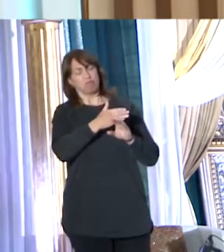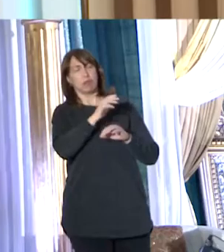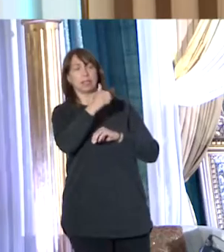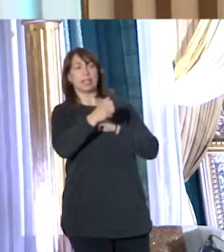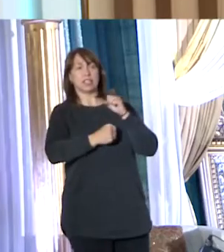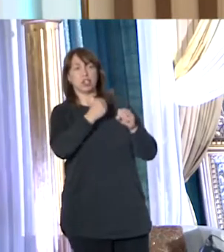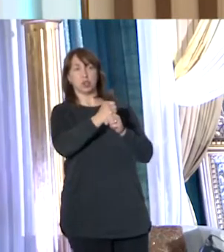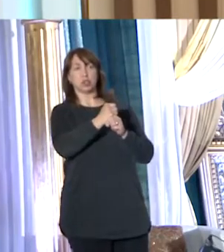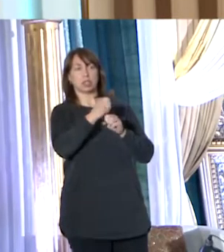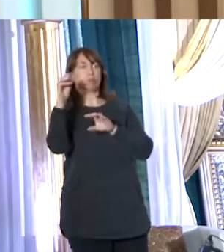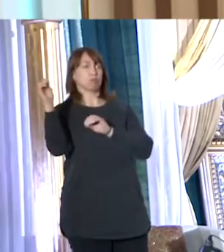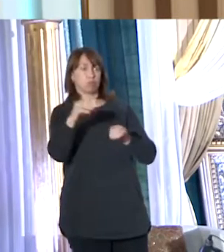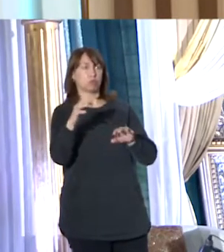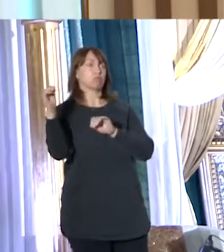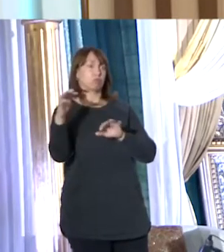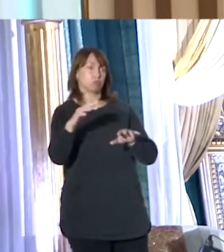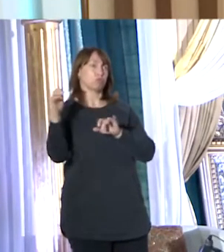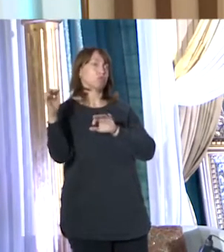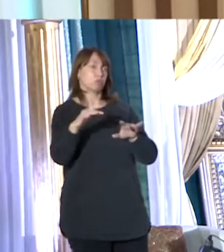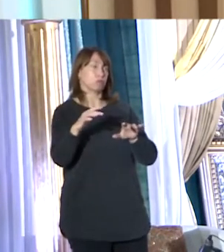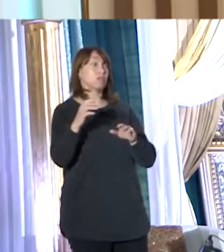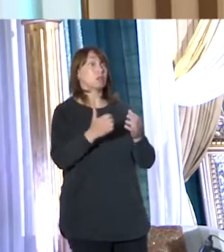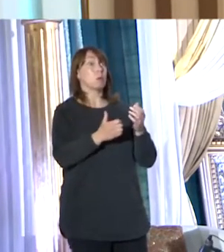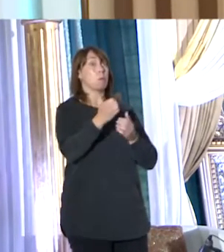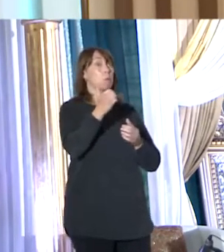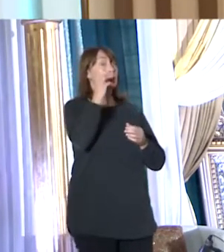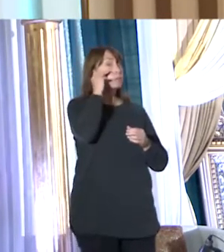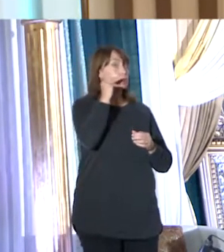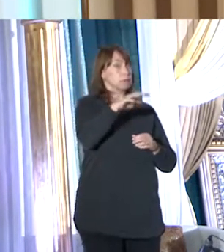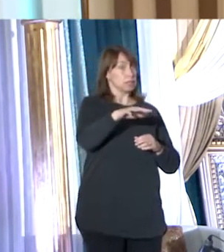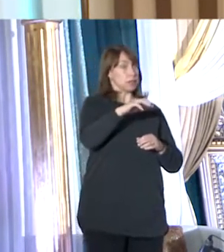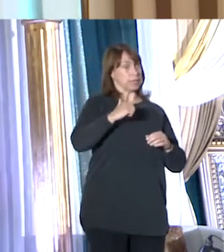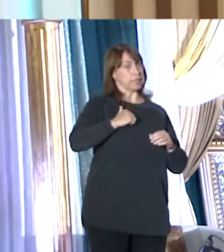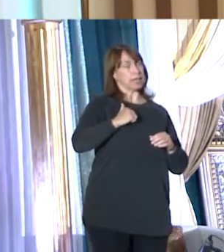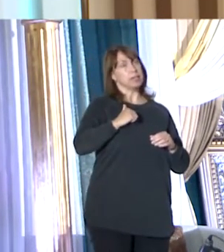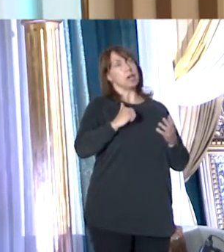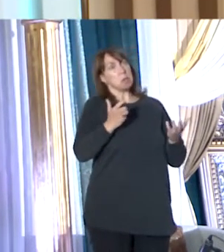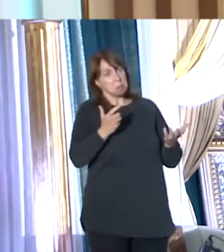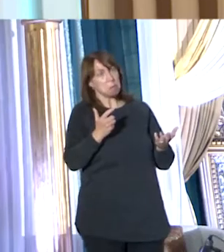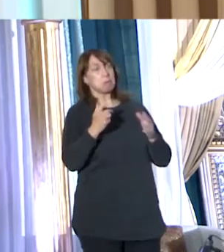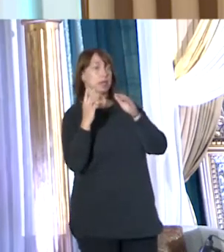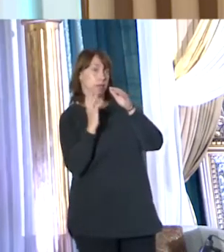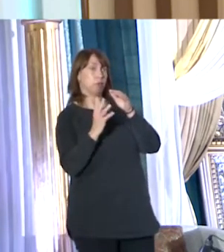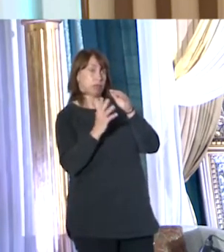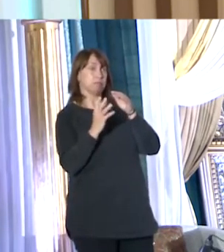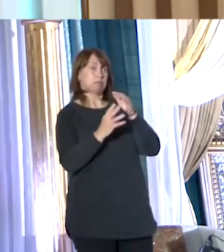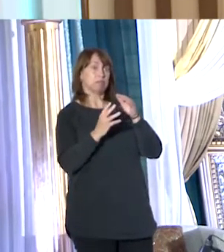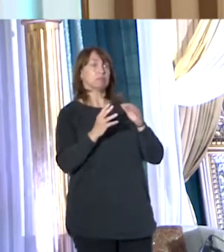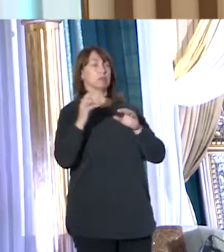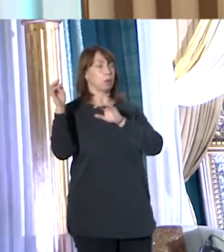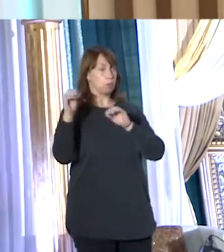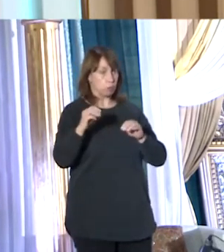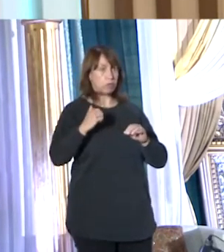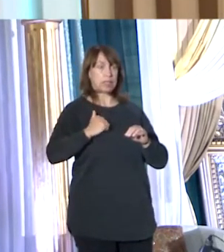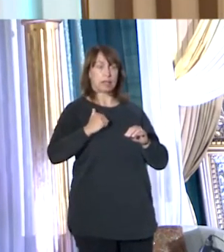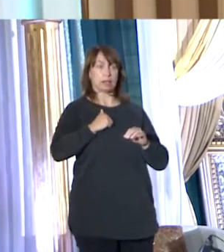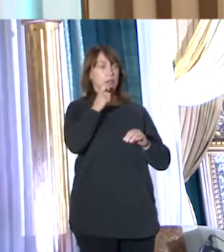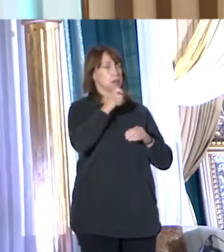is a story of immigrants and newcomers. So connection to country is something that would be of interest.